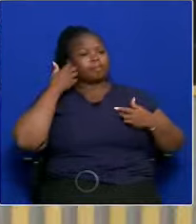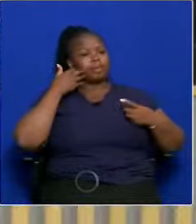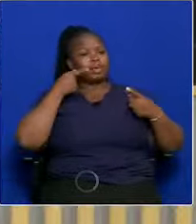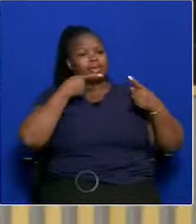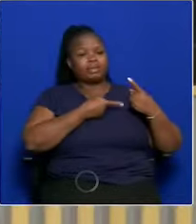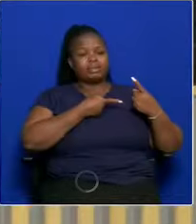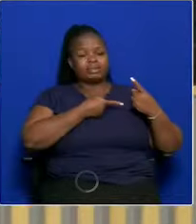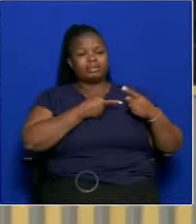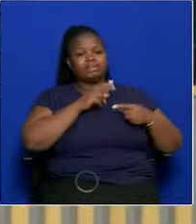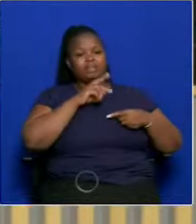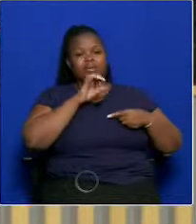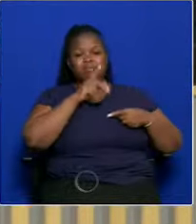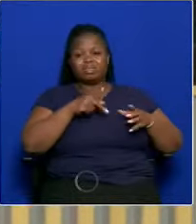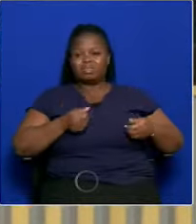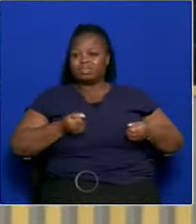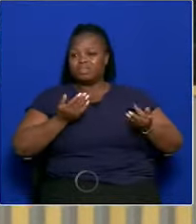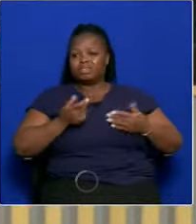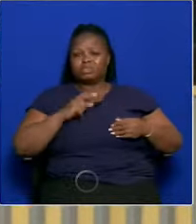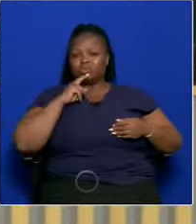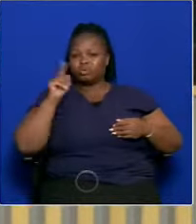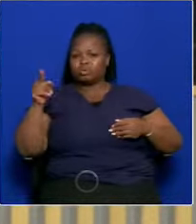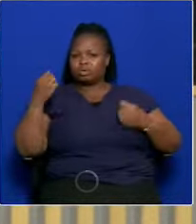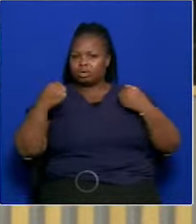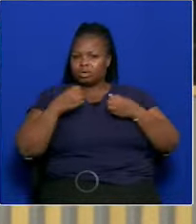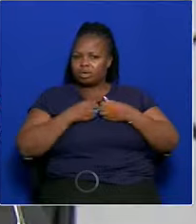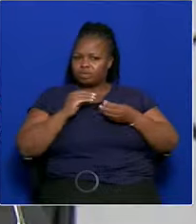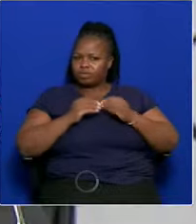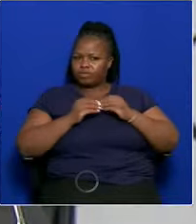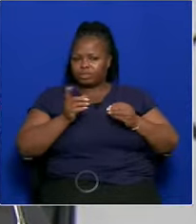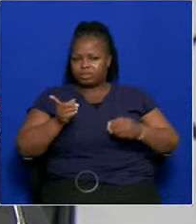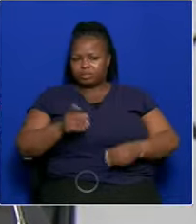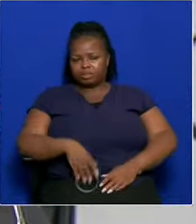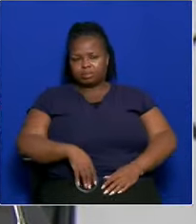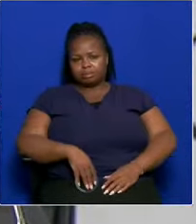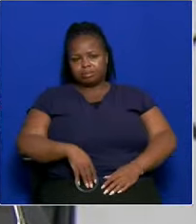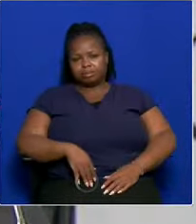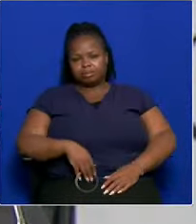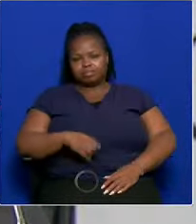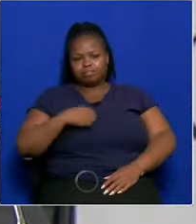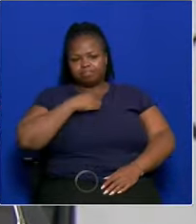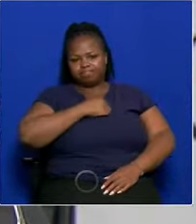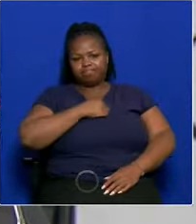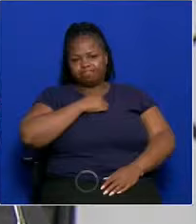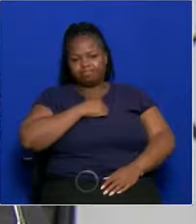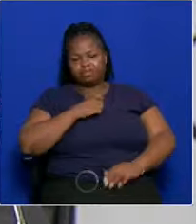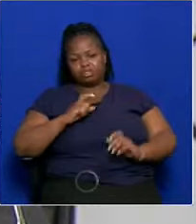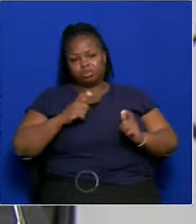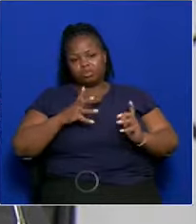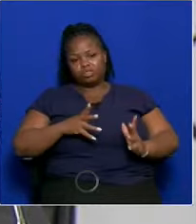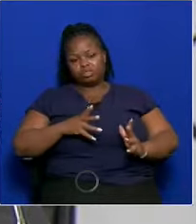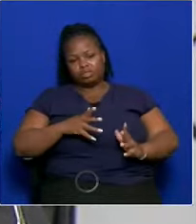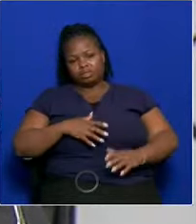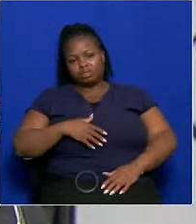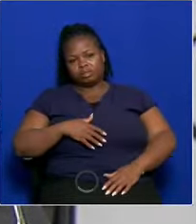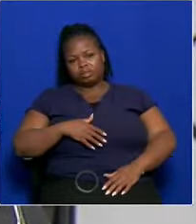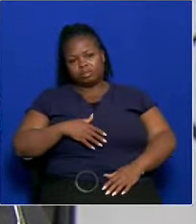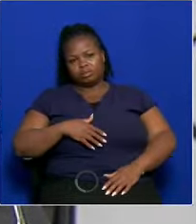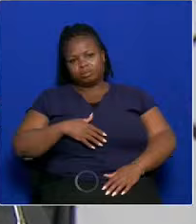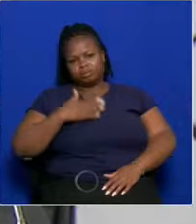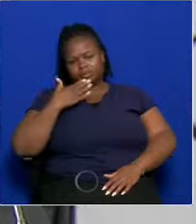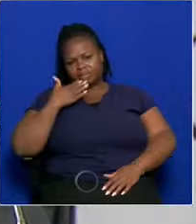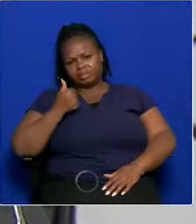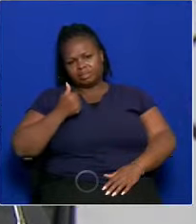used for that purpose. My apologies. May the Commissioner be given time